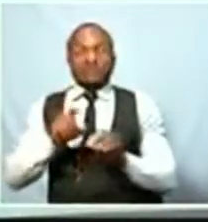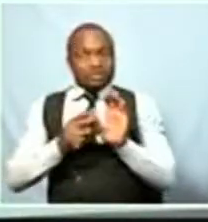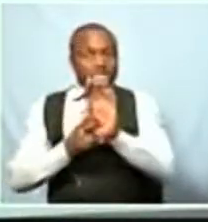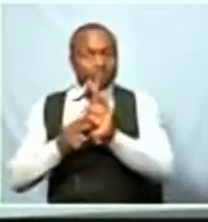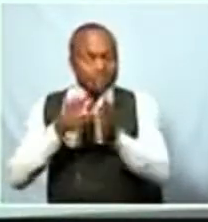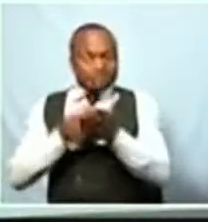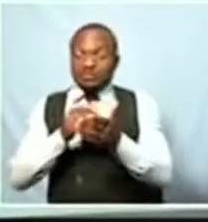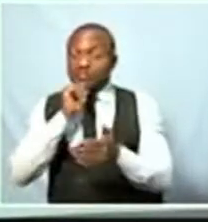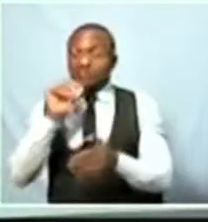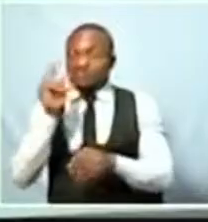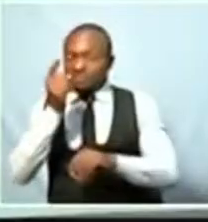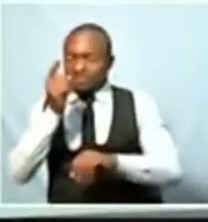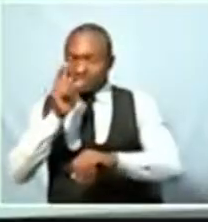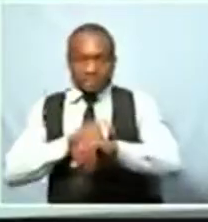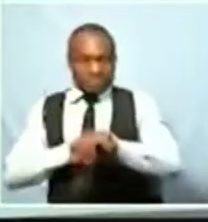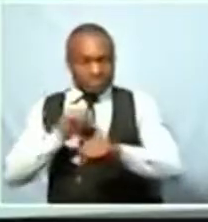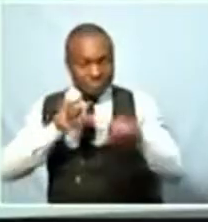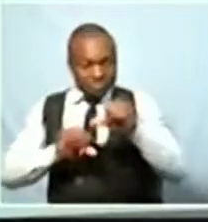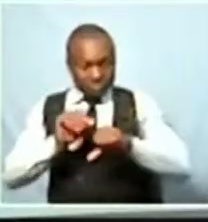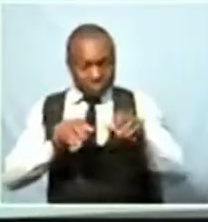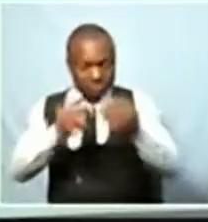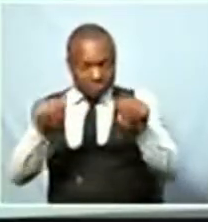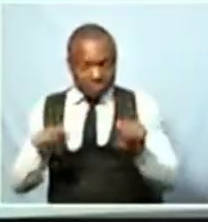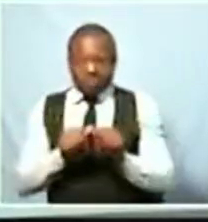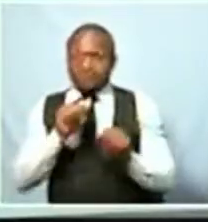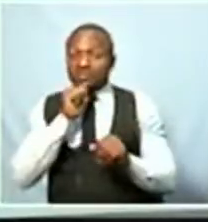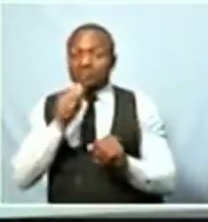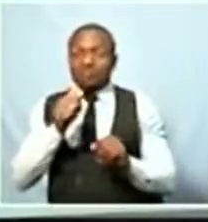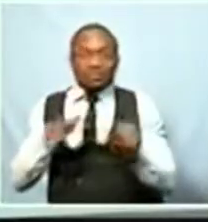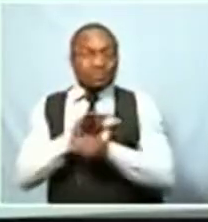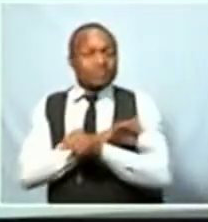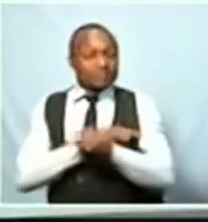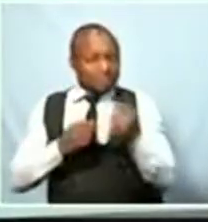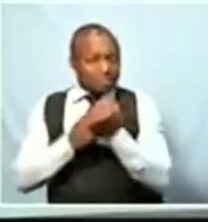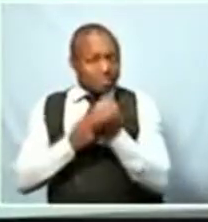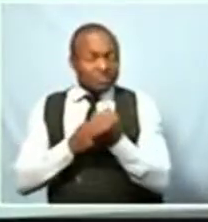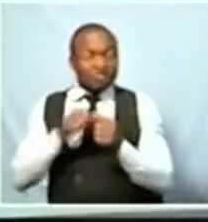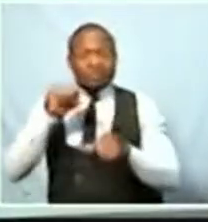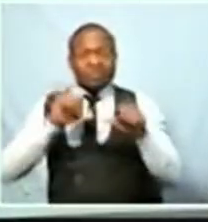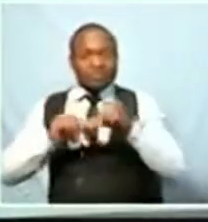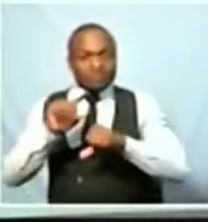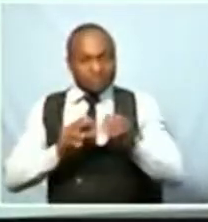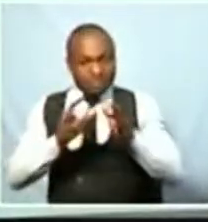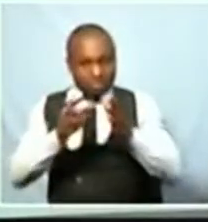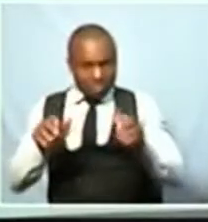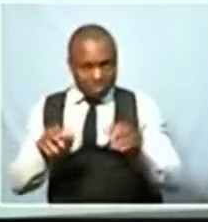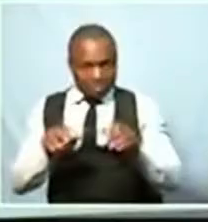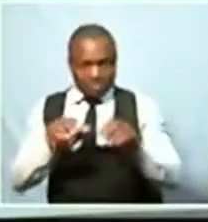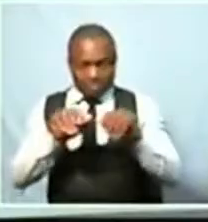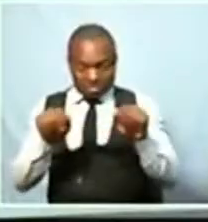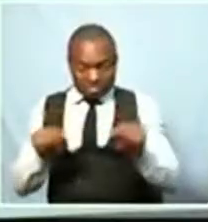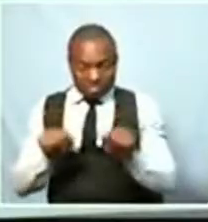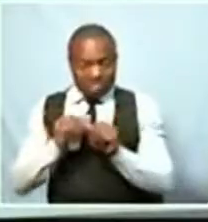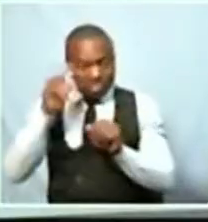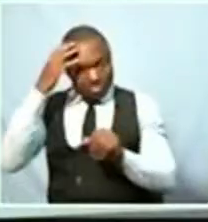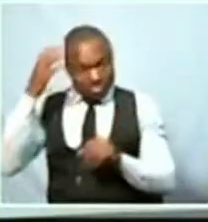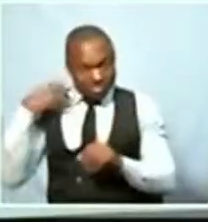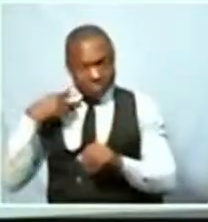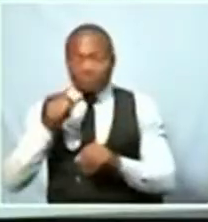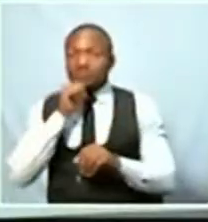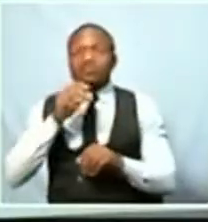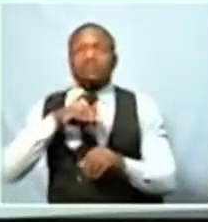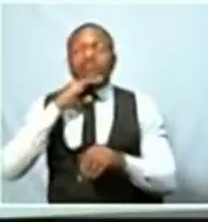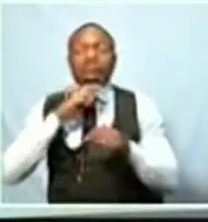not the first time that the Auditor General has not been adequately funded. The Auditor General's office has been inadequately